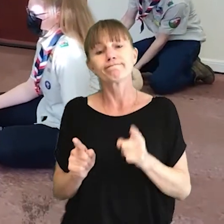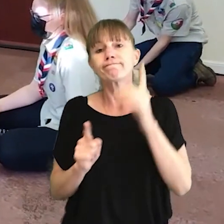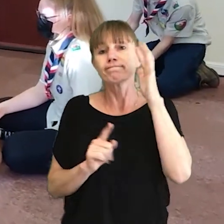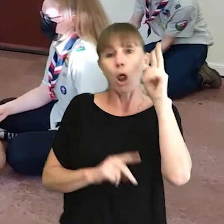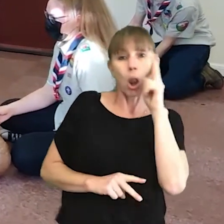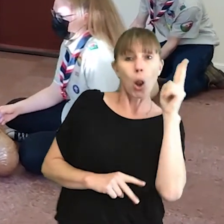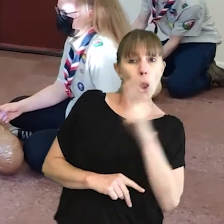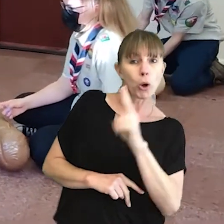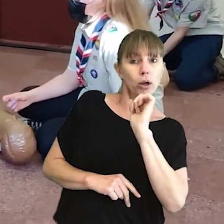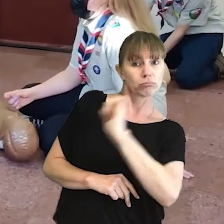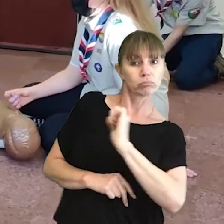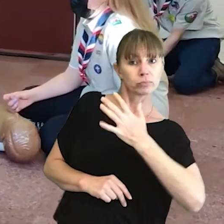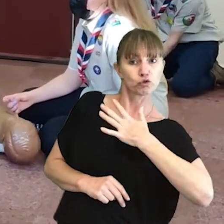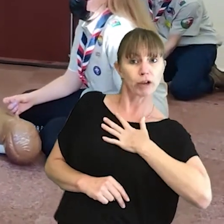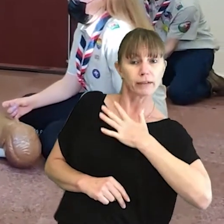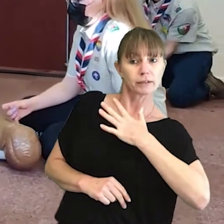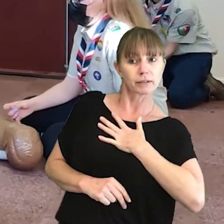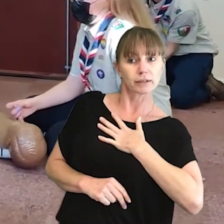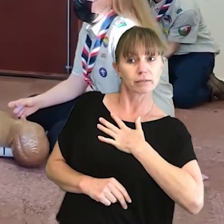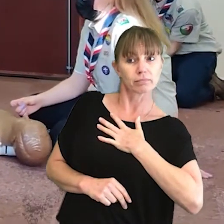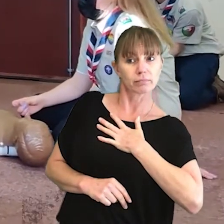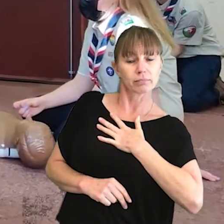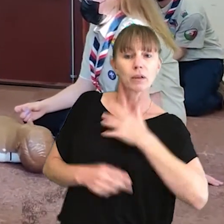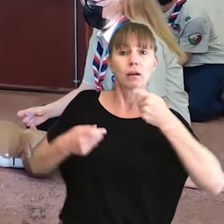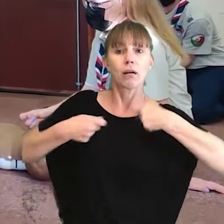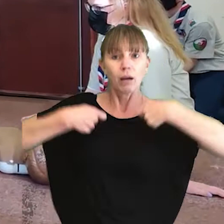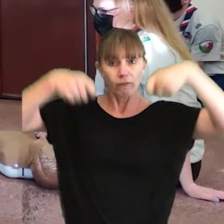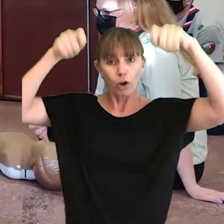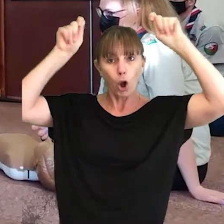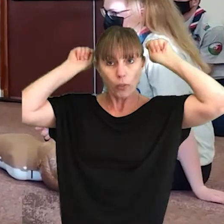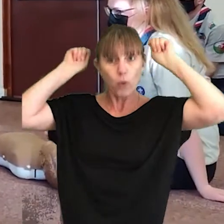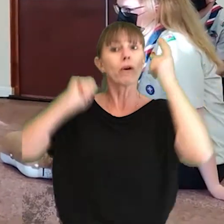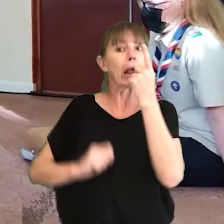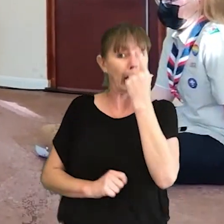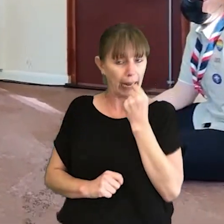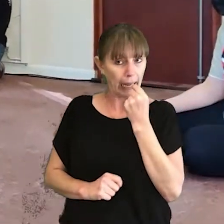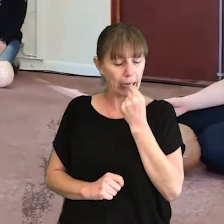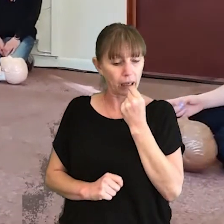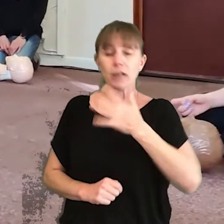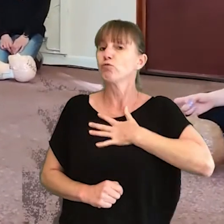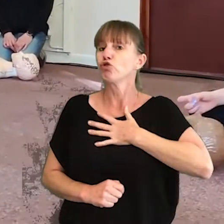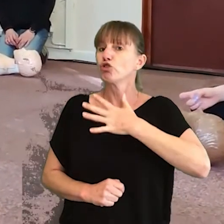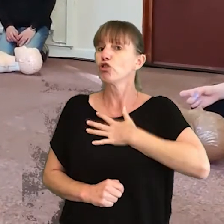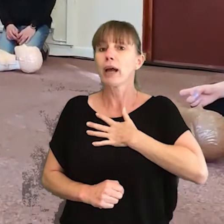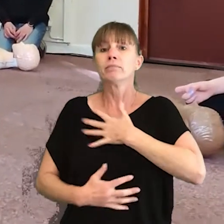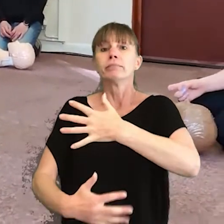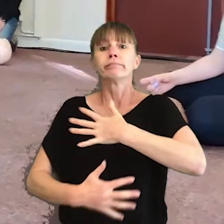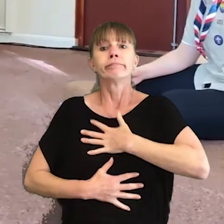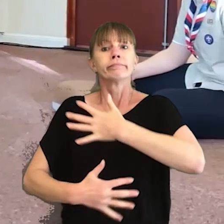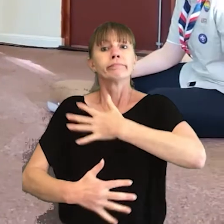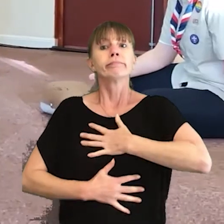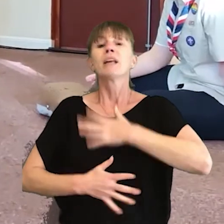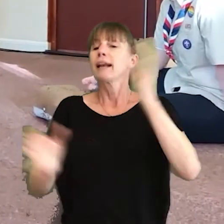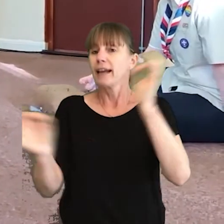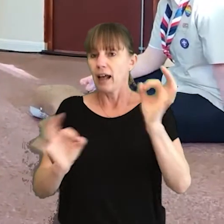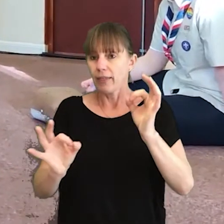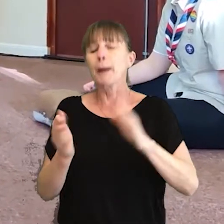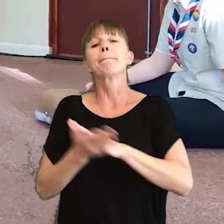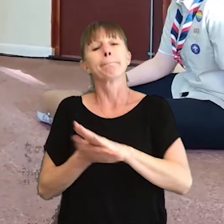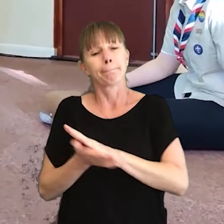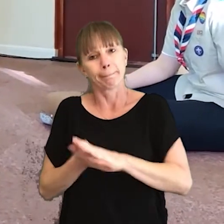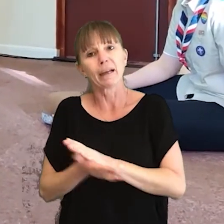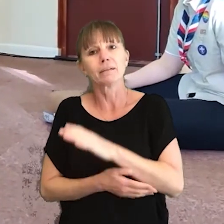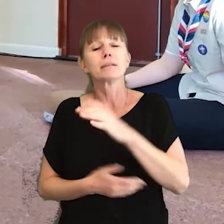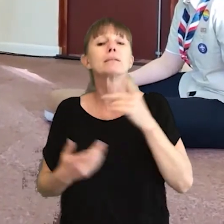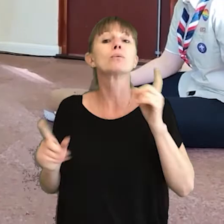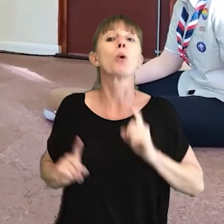look at the junior. We could put a cloth over their face. If the chest is not going up as it should, then we are going to